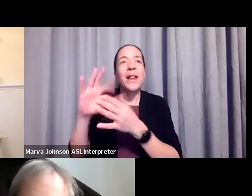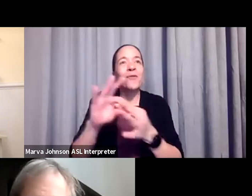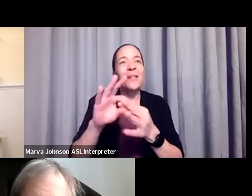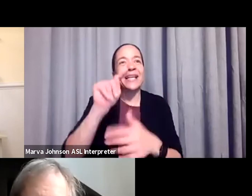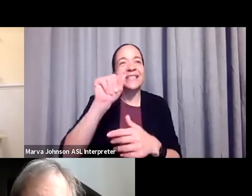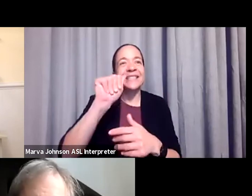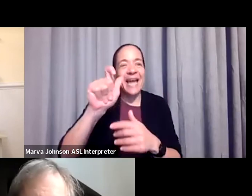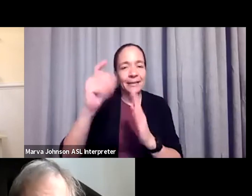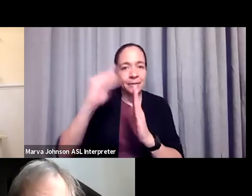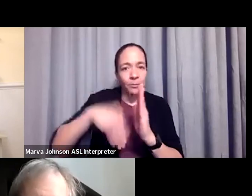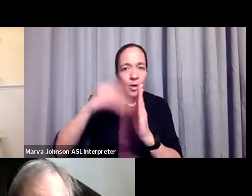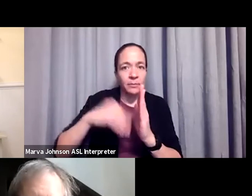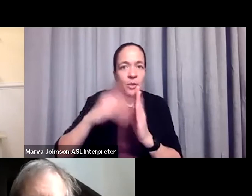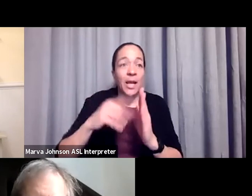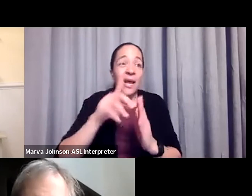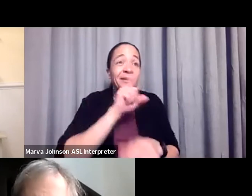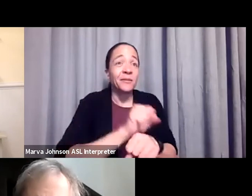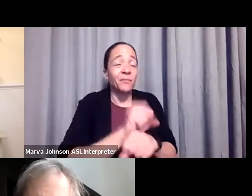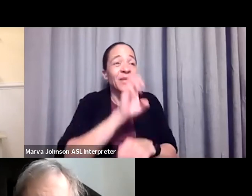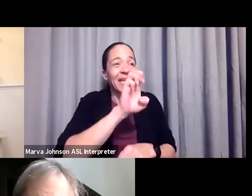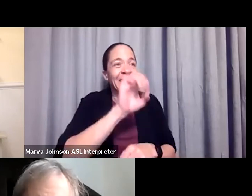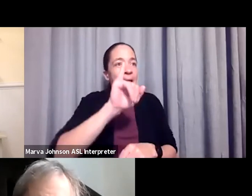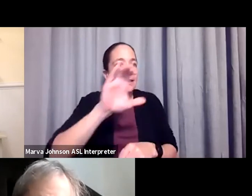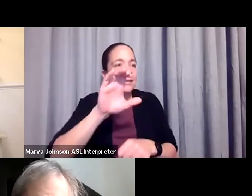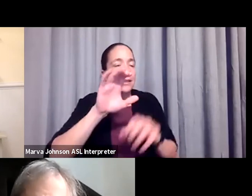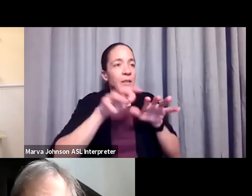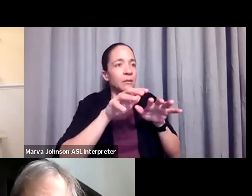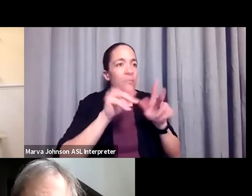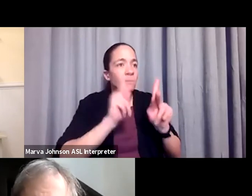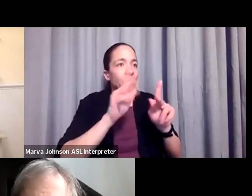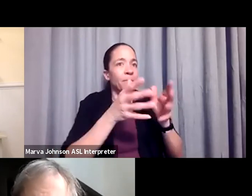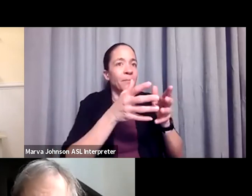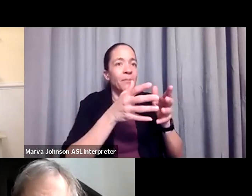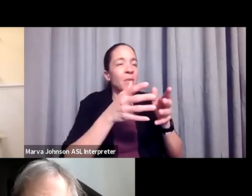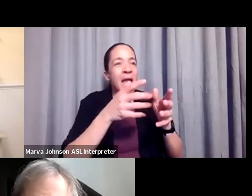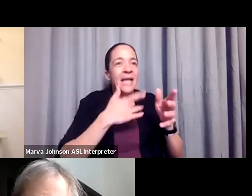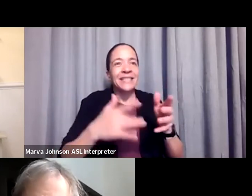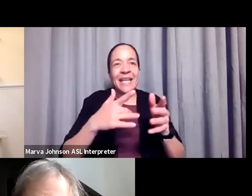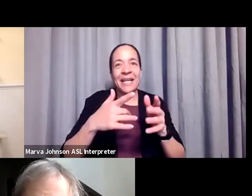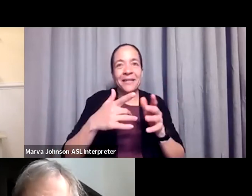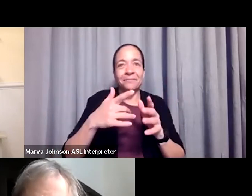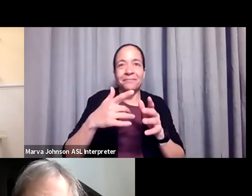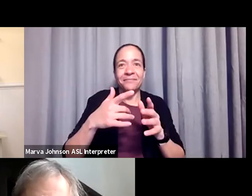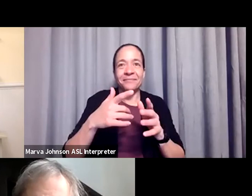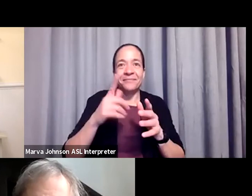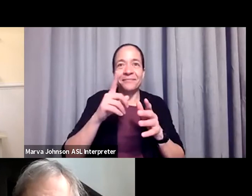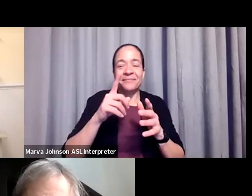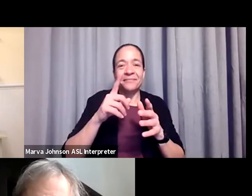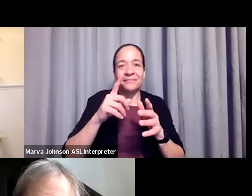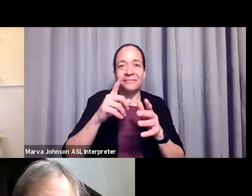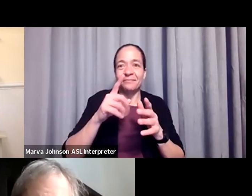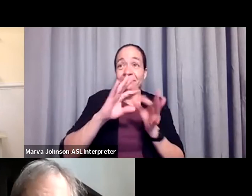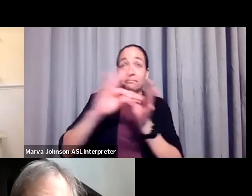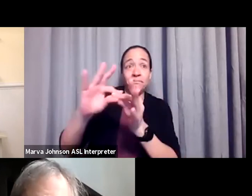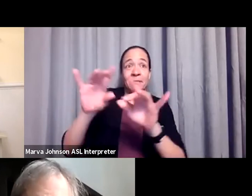And one of the salient facts about the earned income tax credit audience is they are disassociated from the tax system. They aren't generally required to